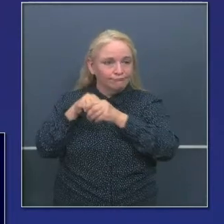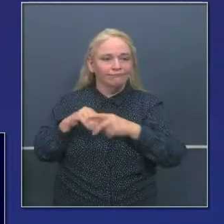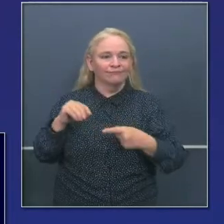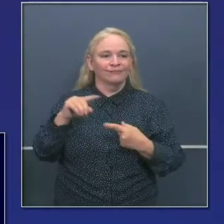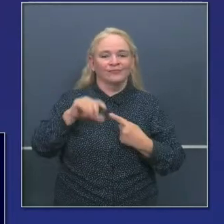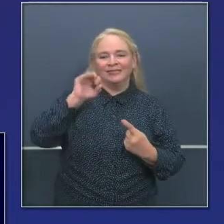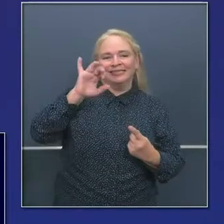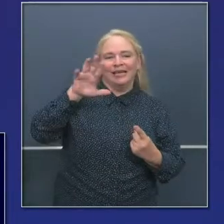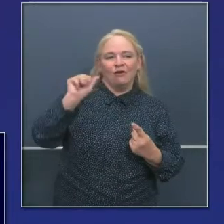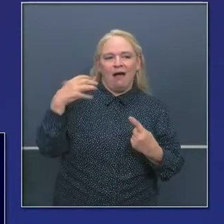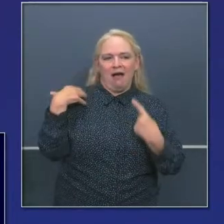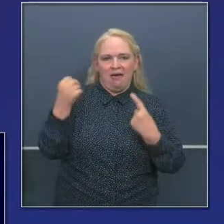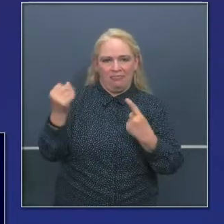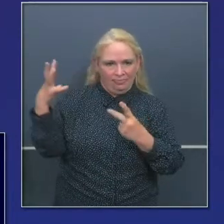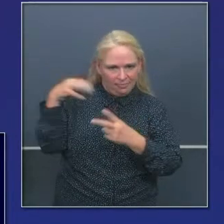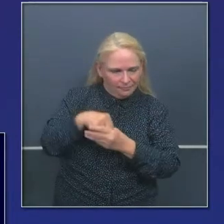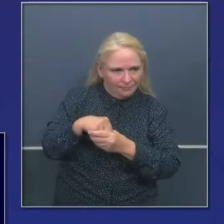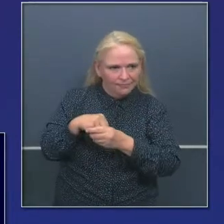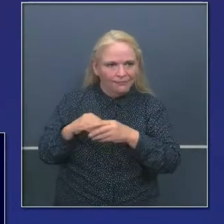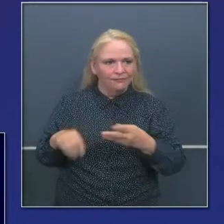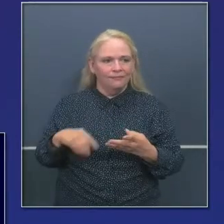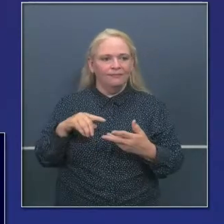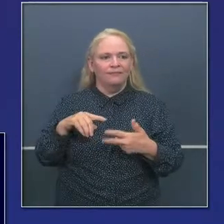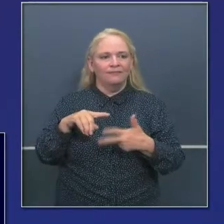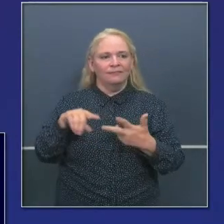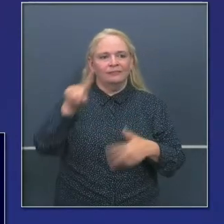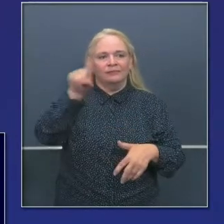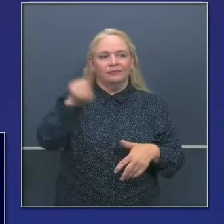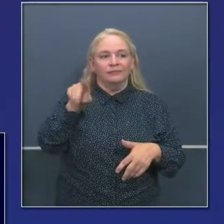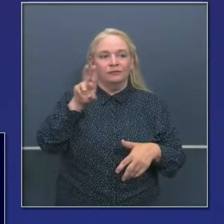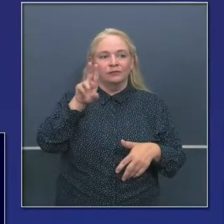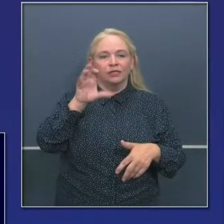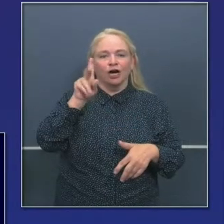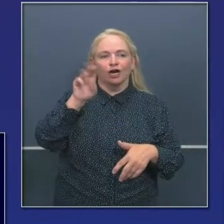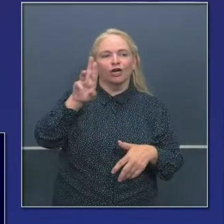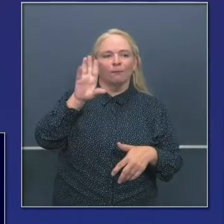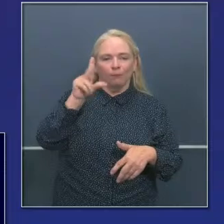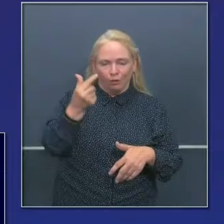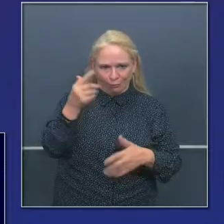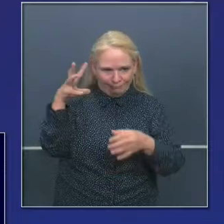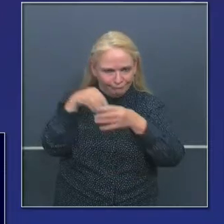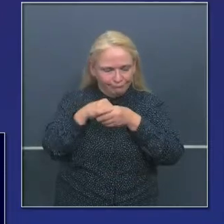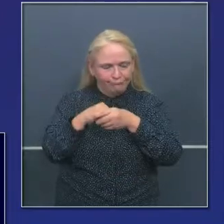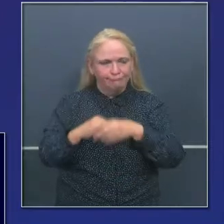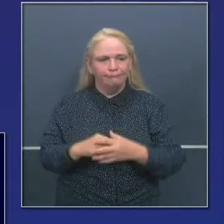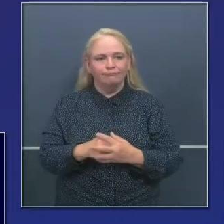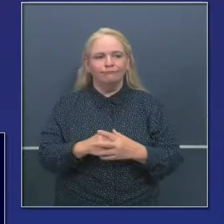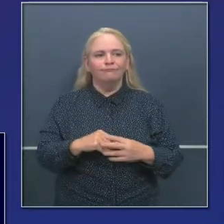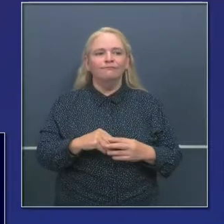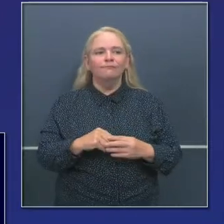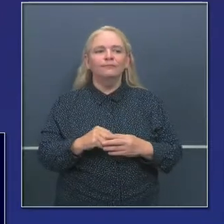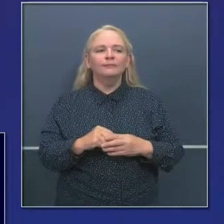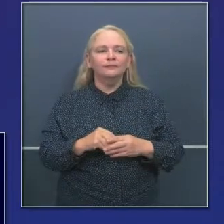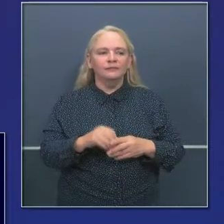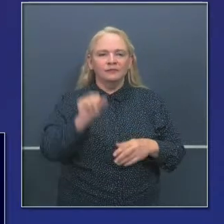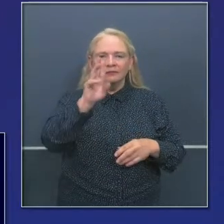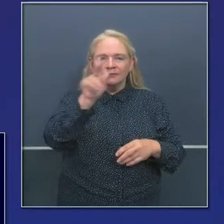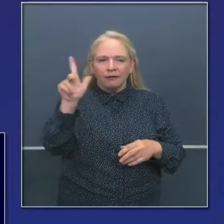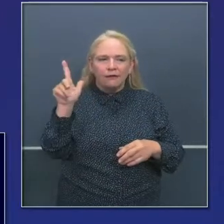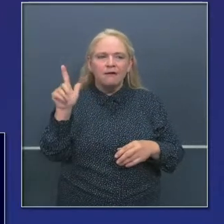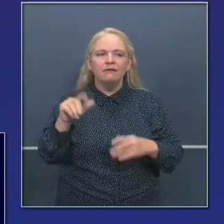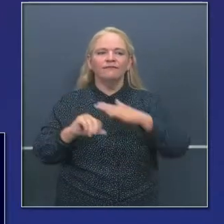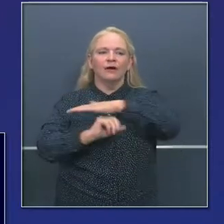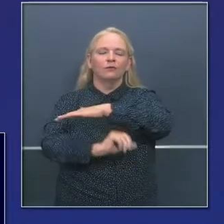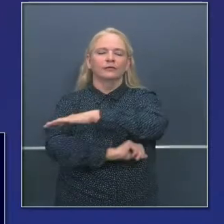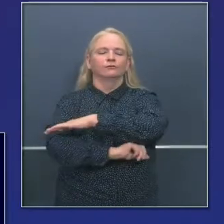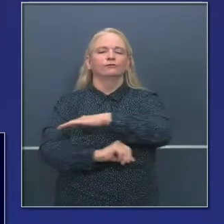Foundation, the Chan Zuckerberg Foundation, to Jeff Skoll and his foundation, to Rick Caruso as an